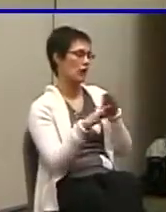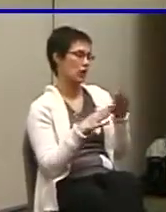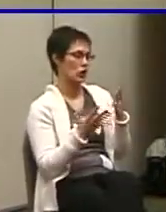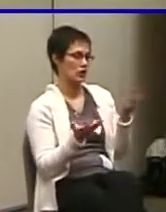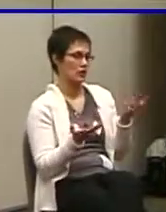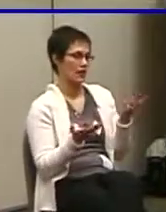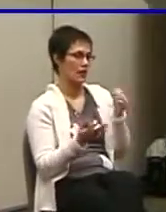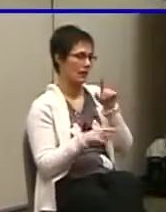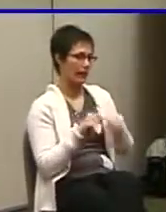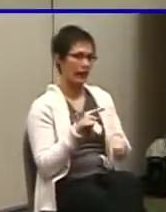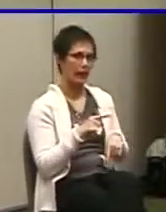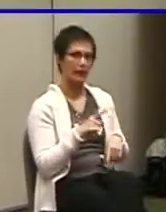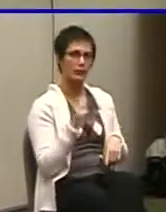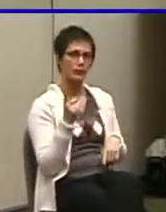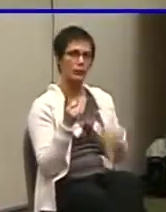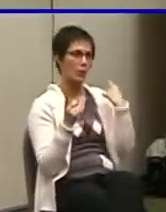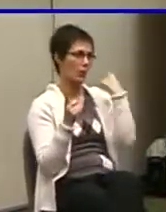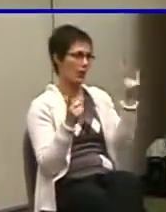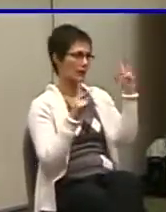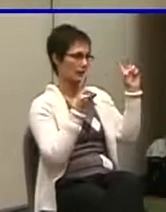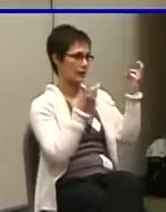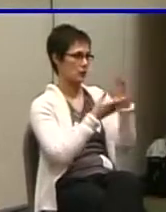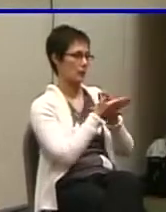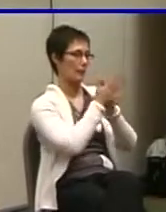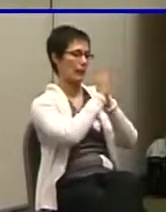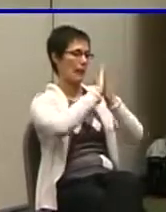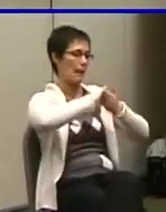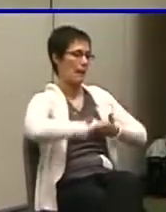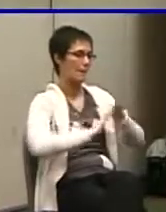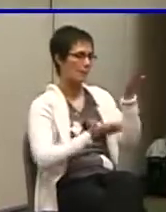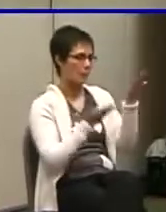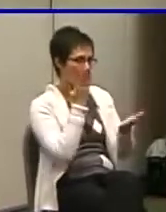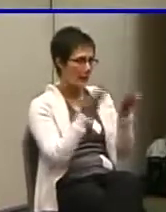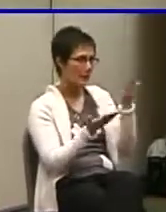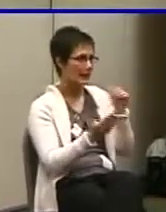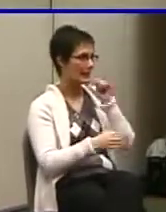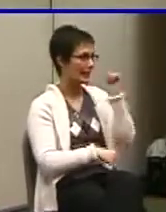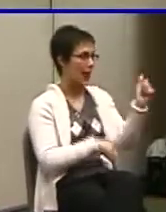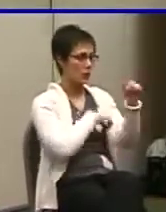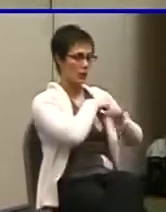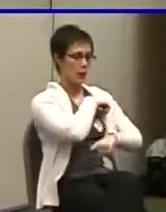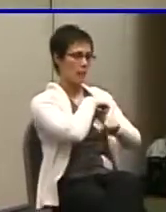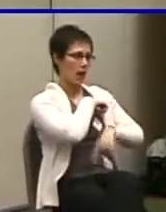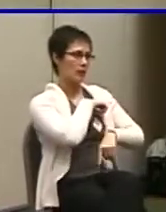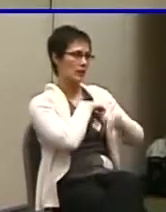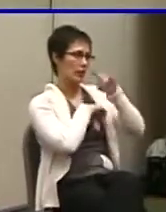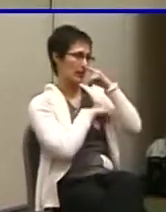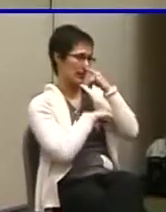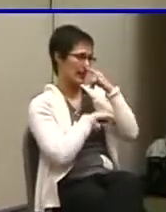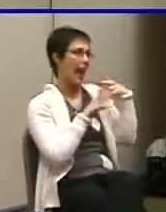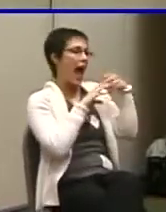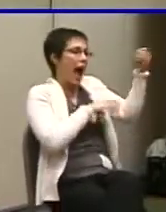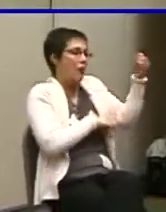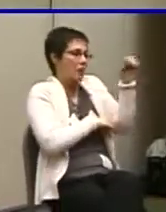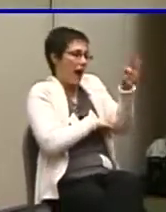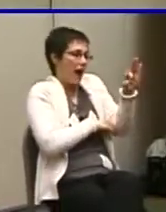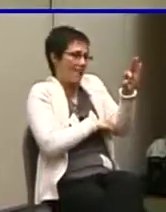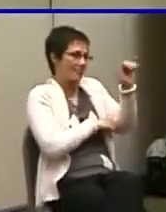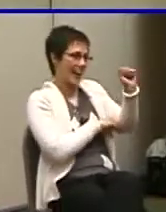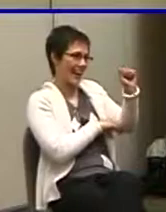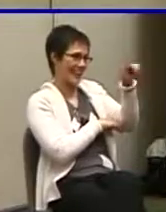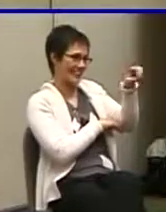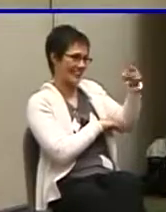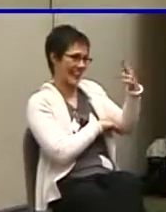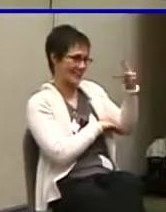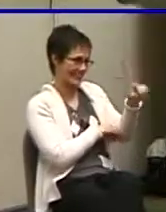of it. So I think one of the issues becomes probably not going to punish a kid out of ADHD. So